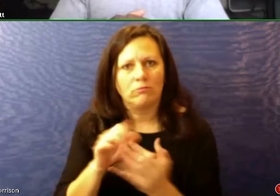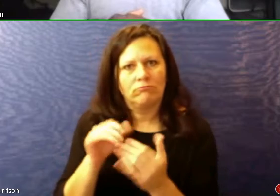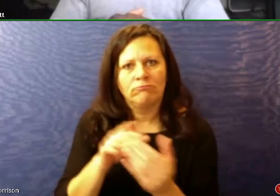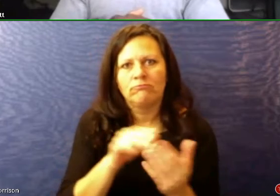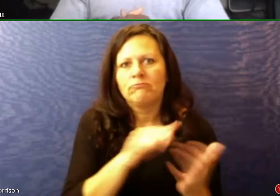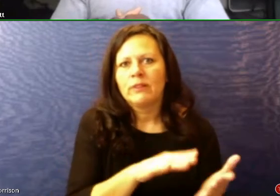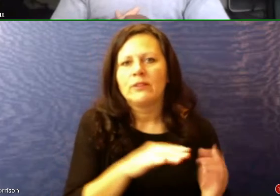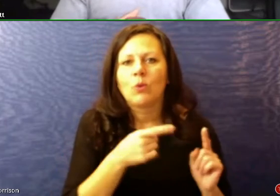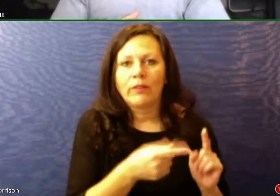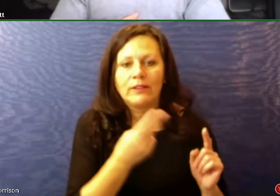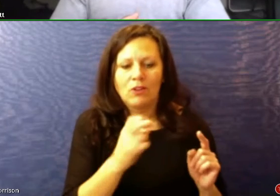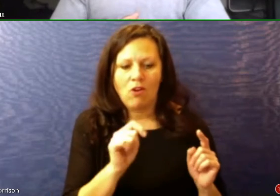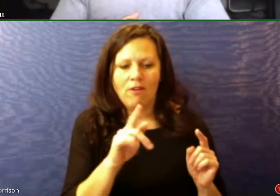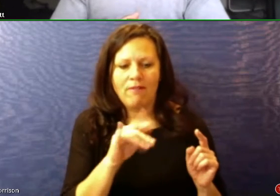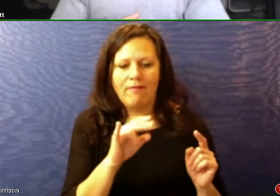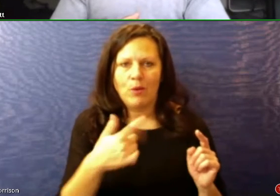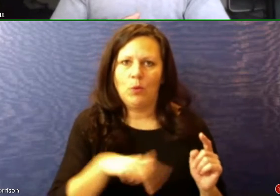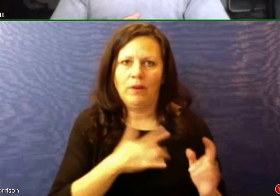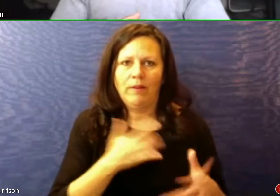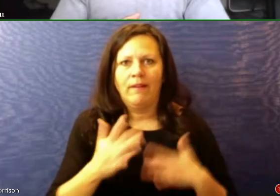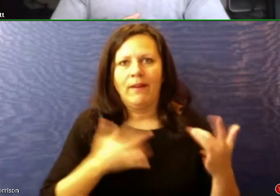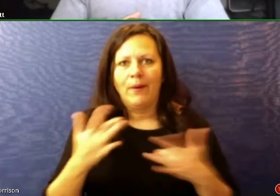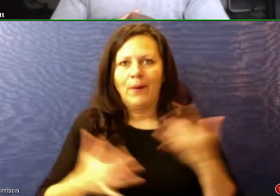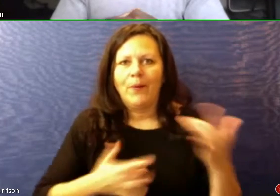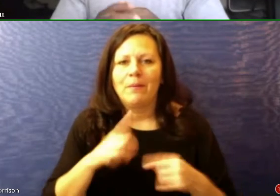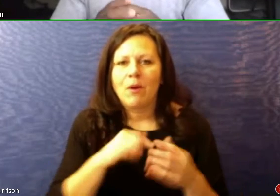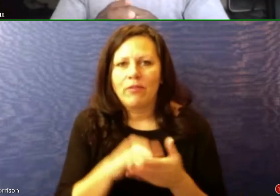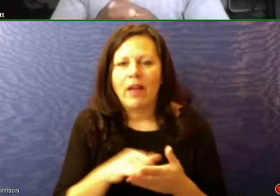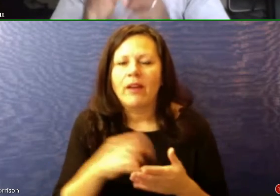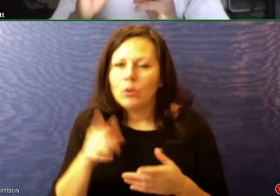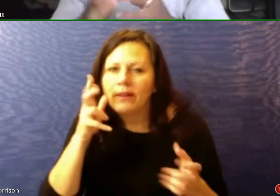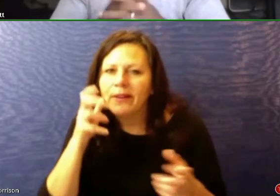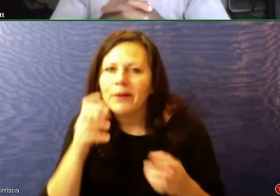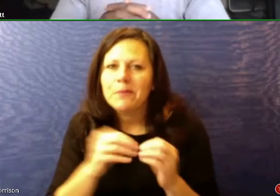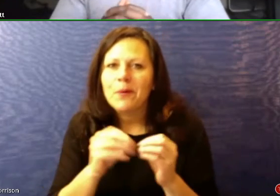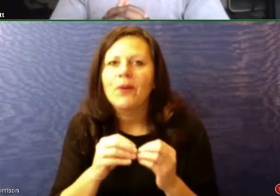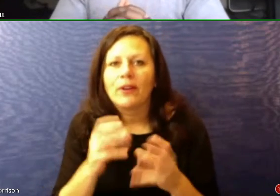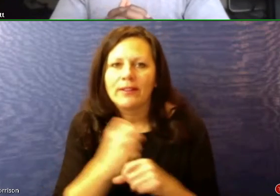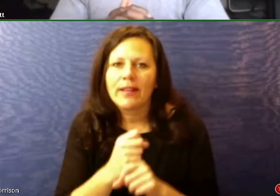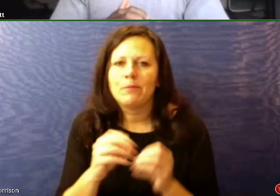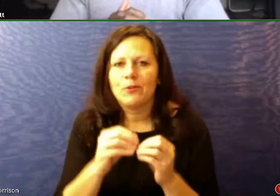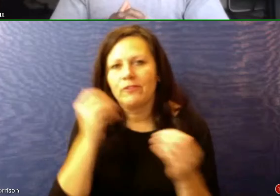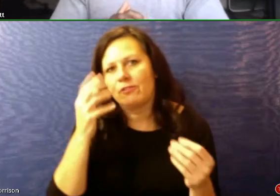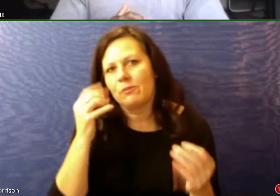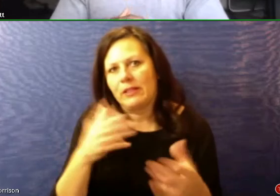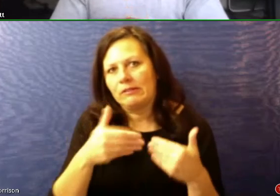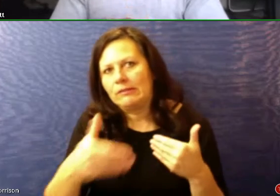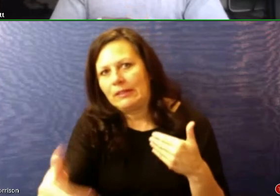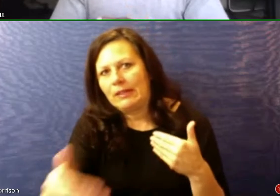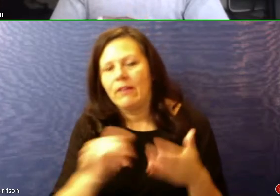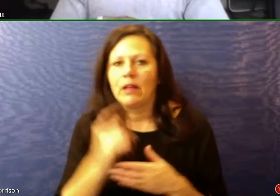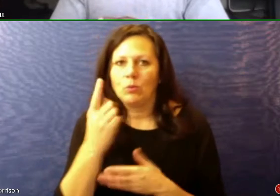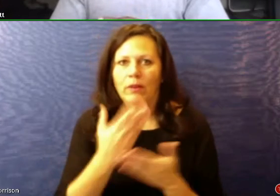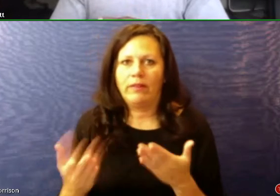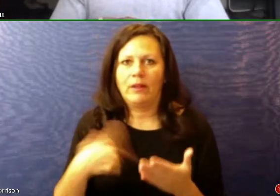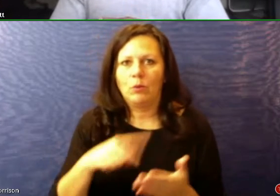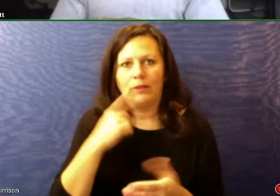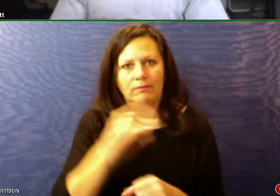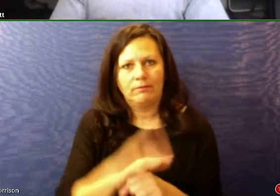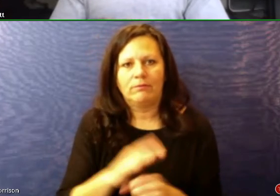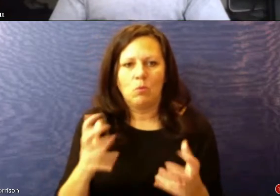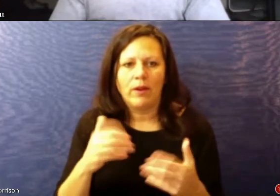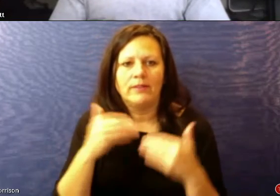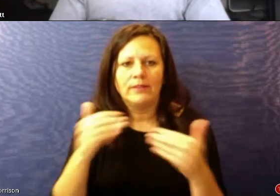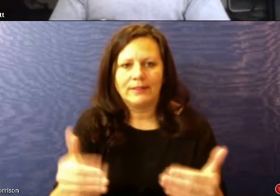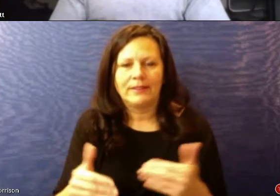excited about. You'll be hearing and receiving more information about it. But that's the one thing that we definitely wanted to. Well, that's fantastic